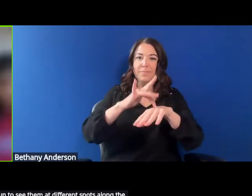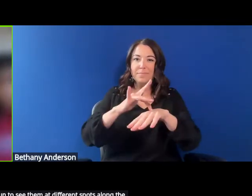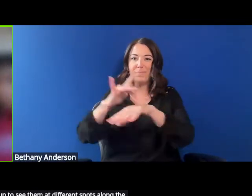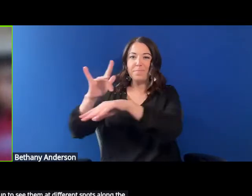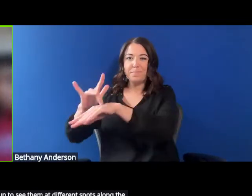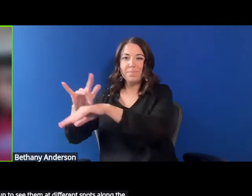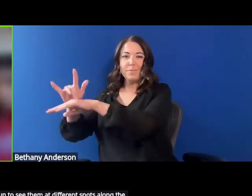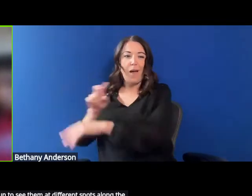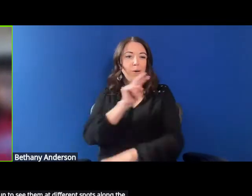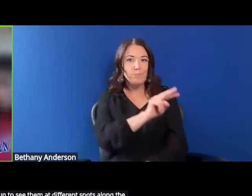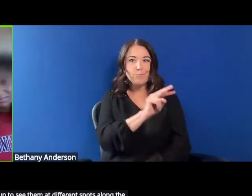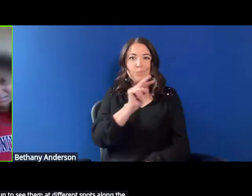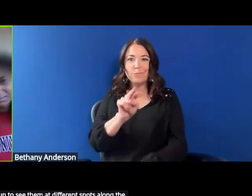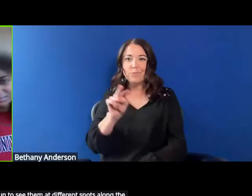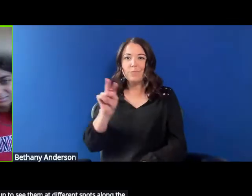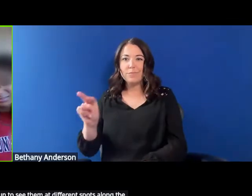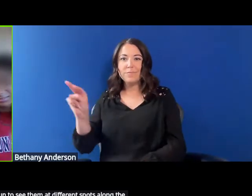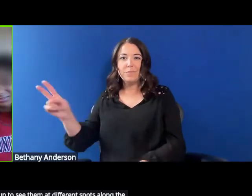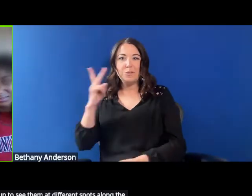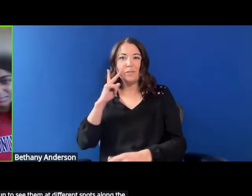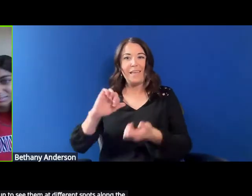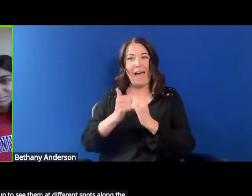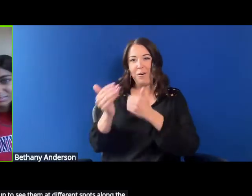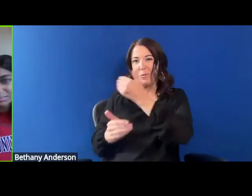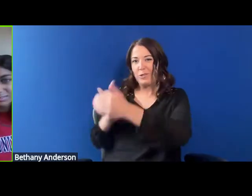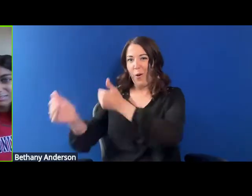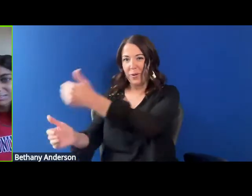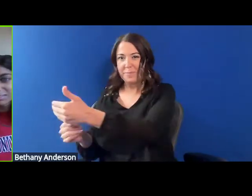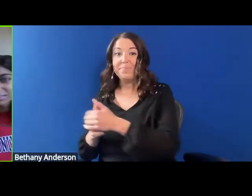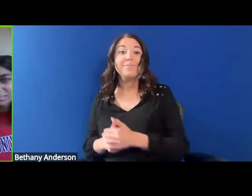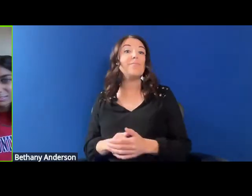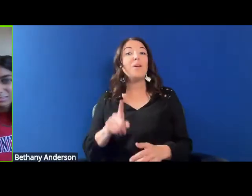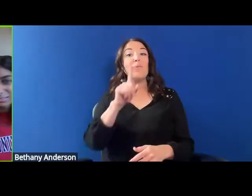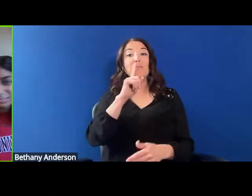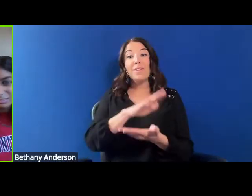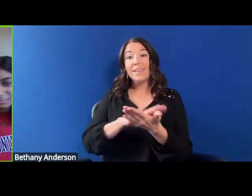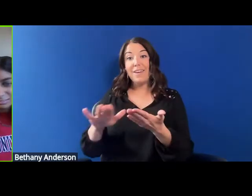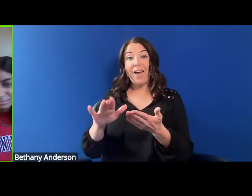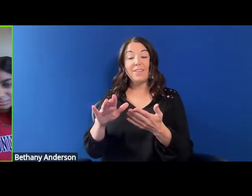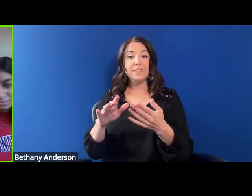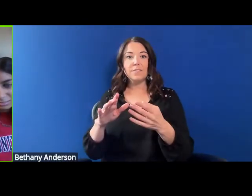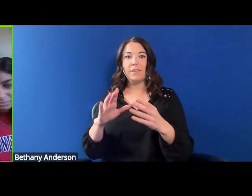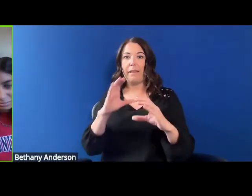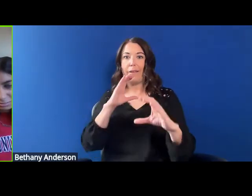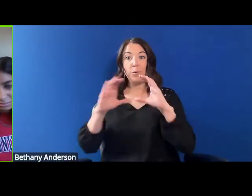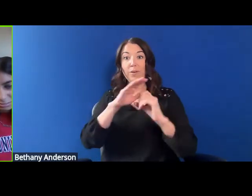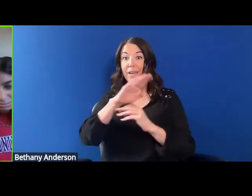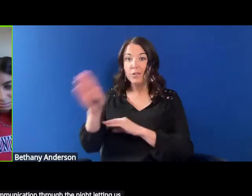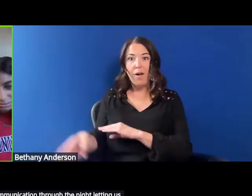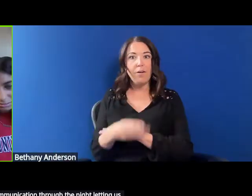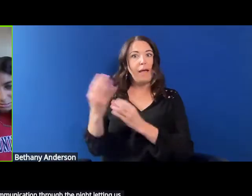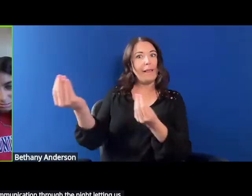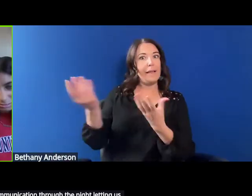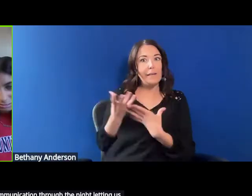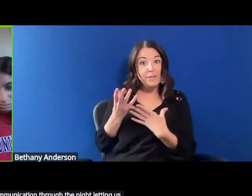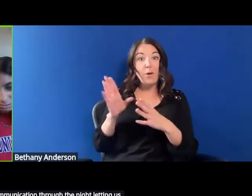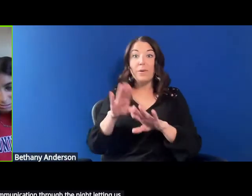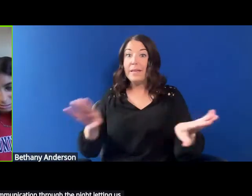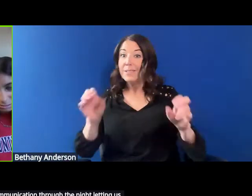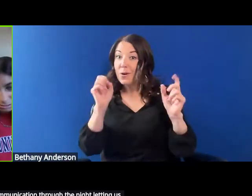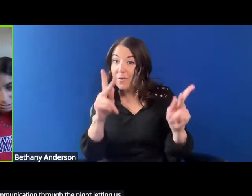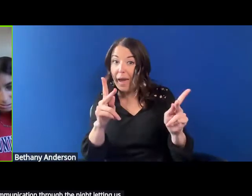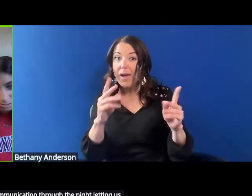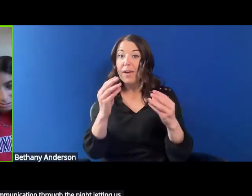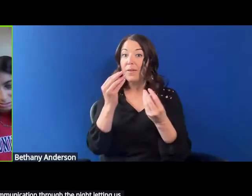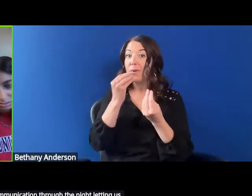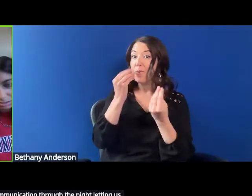they were going. It was also really nice that the communication through the night letting us know that they were okay, that they were warm, that